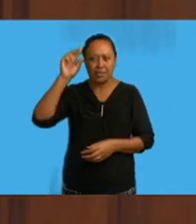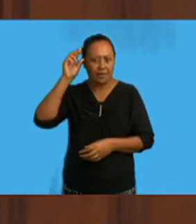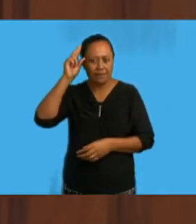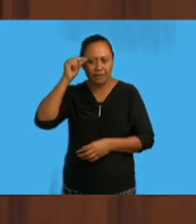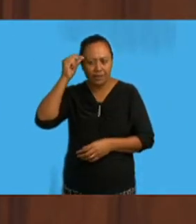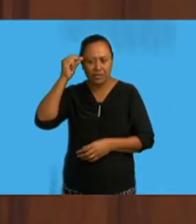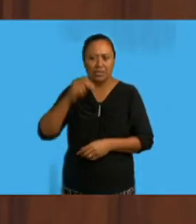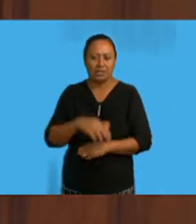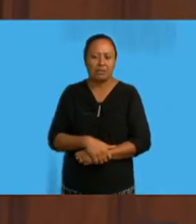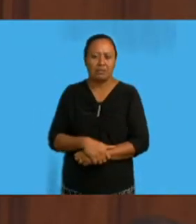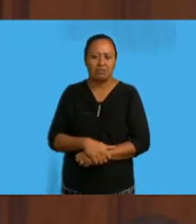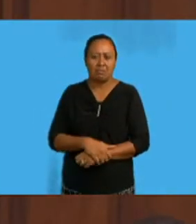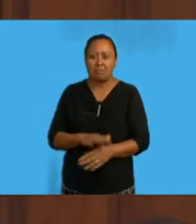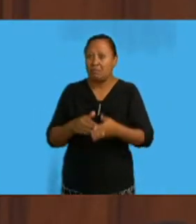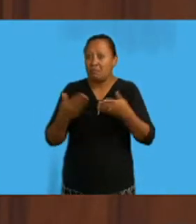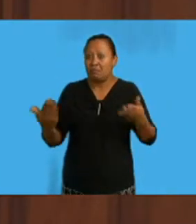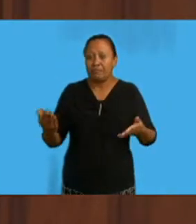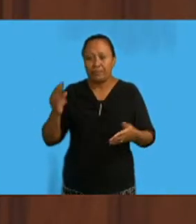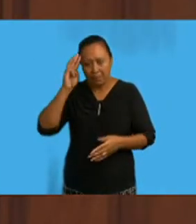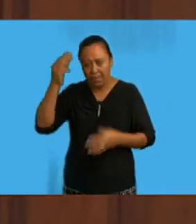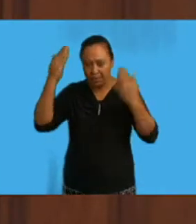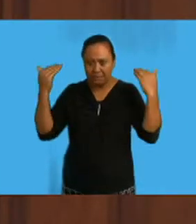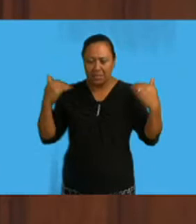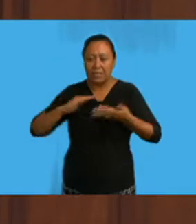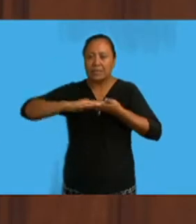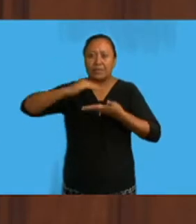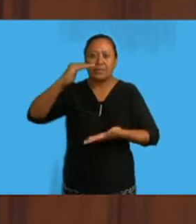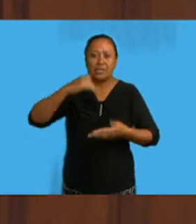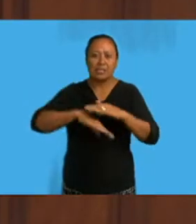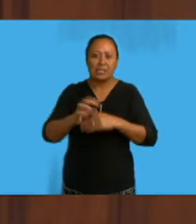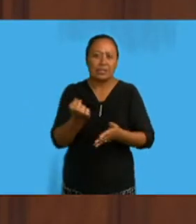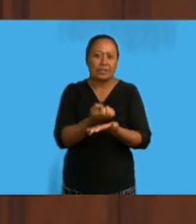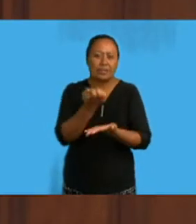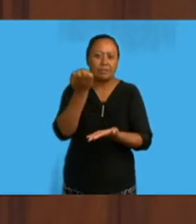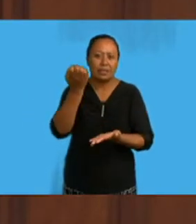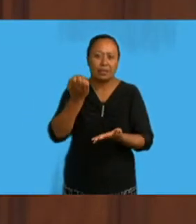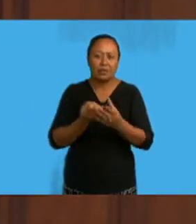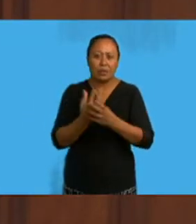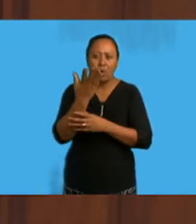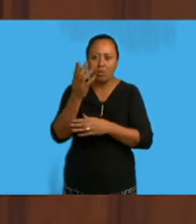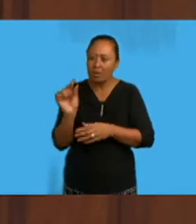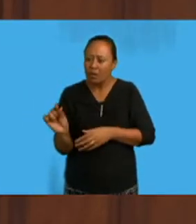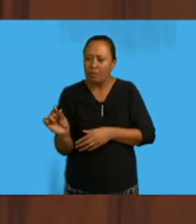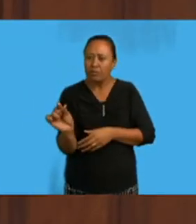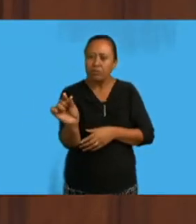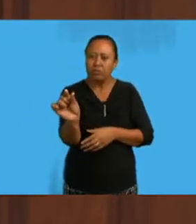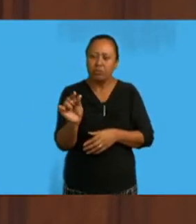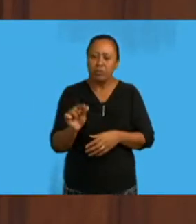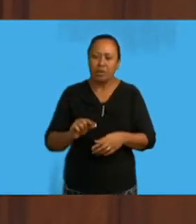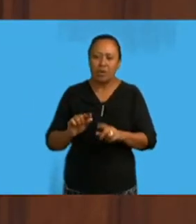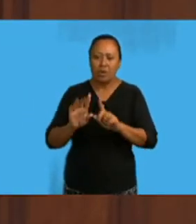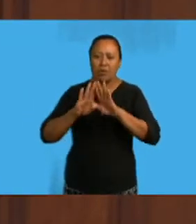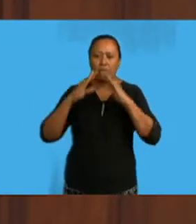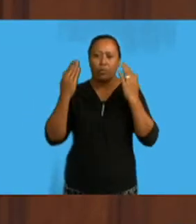Madam Speaker, there is an increasing global interest and recognition that today's economic growth and development pathway is driven by the global shift